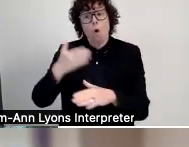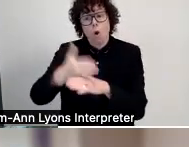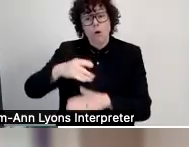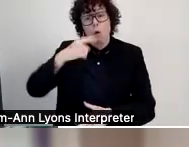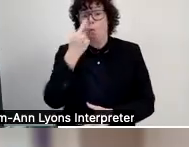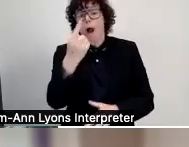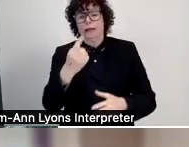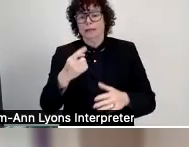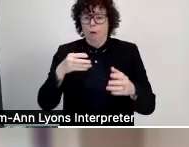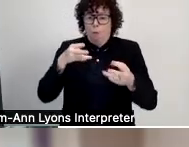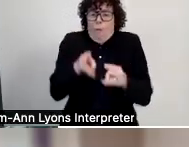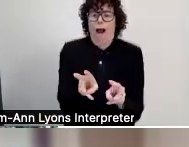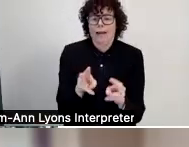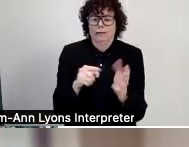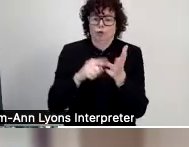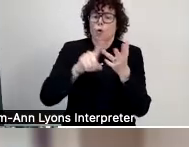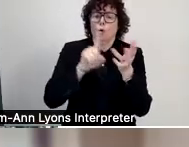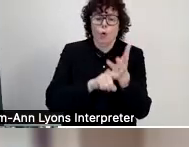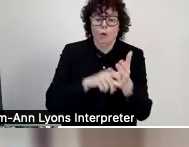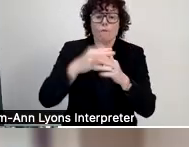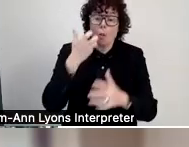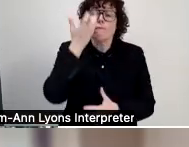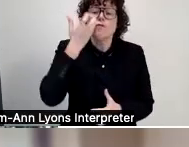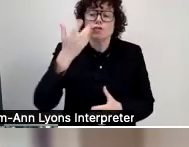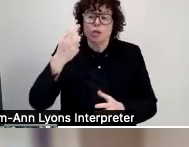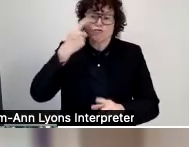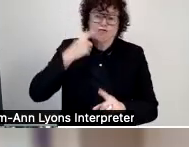health professionals do a better job for this population.